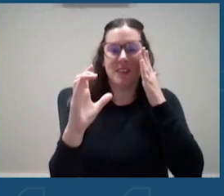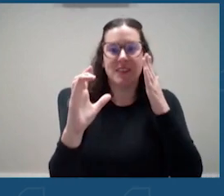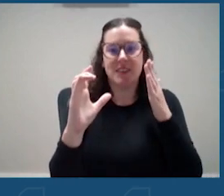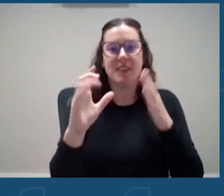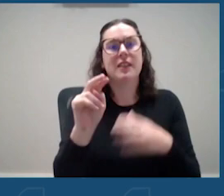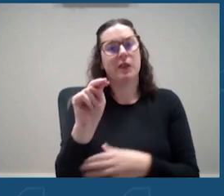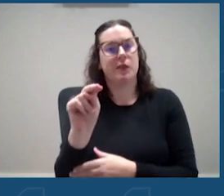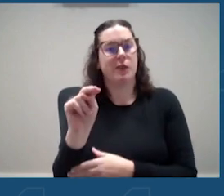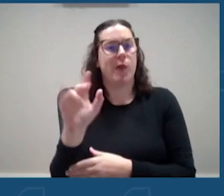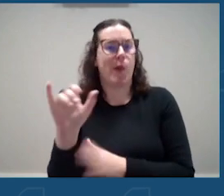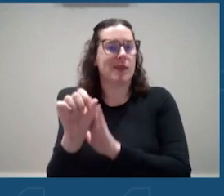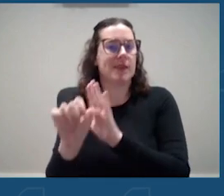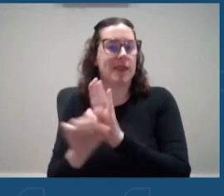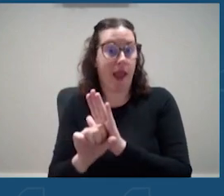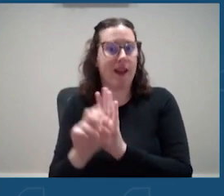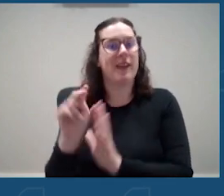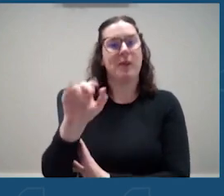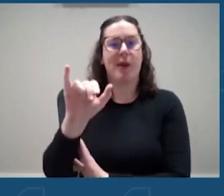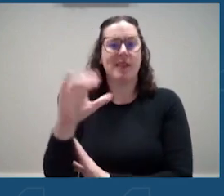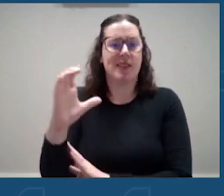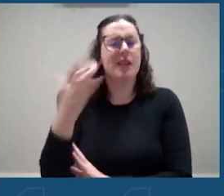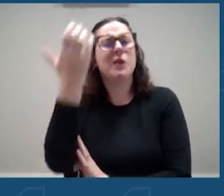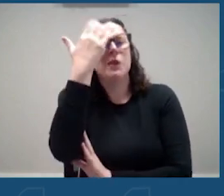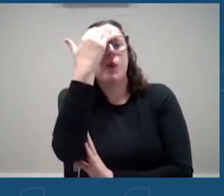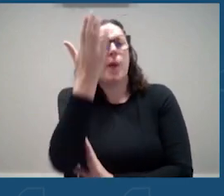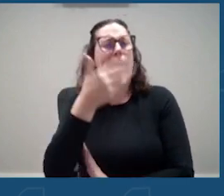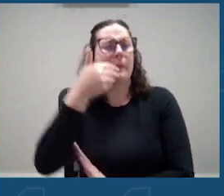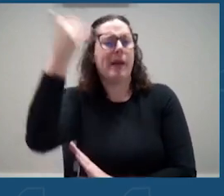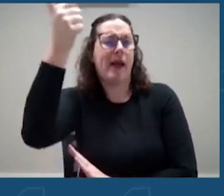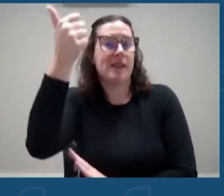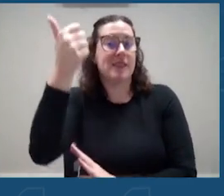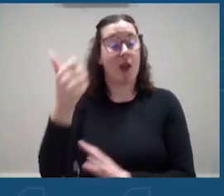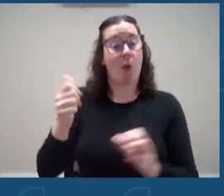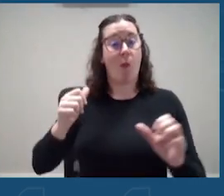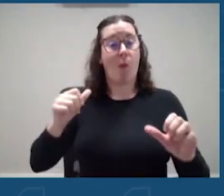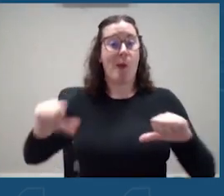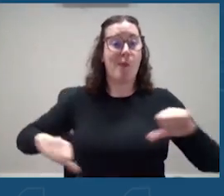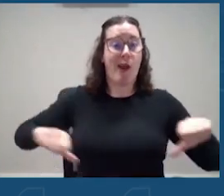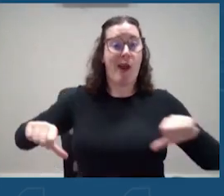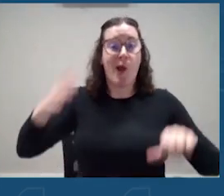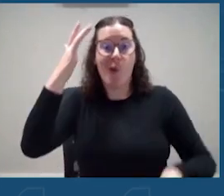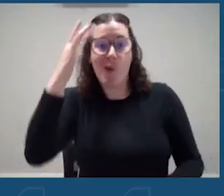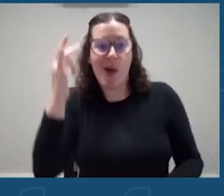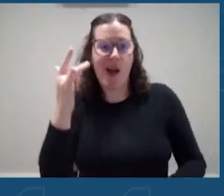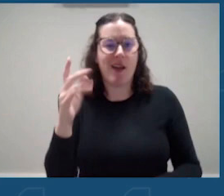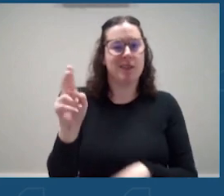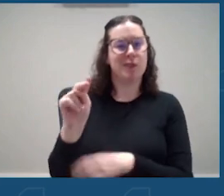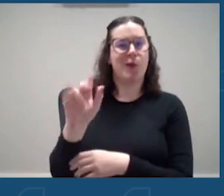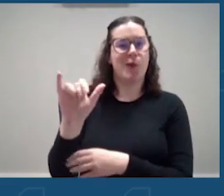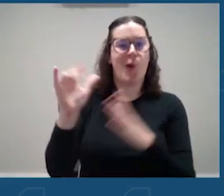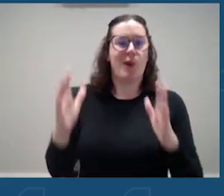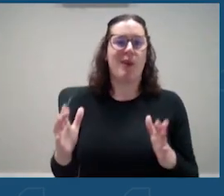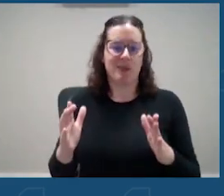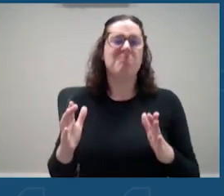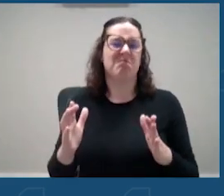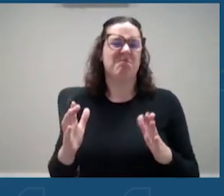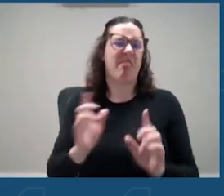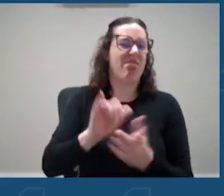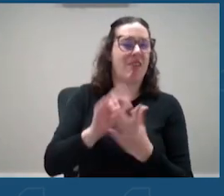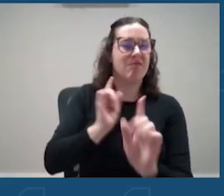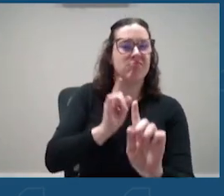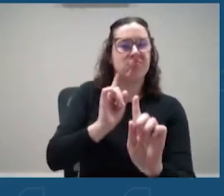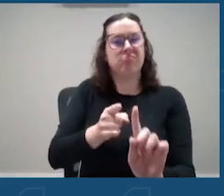So we know what we have the best. We're happy to brag about it because we're New Yorkers. It's what we do. But I think you'll walk away from here after 2